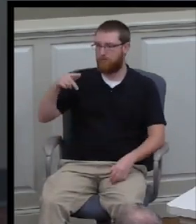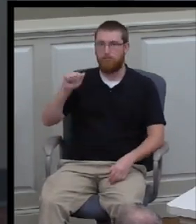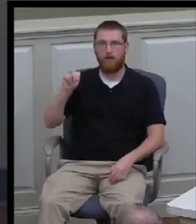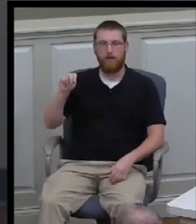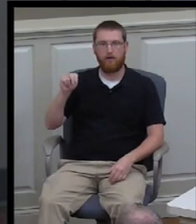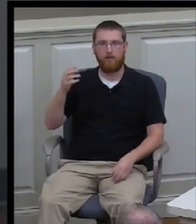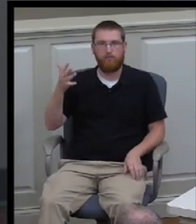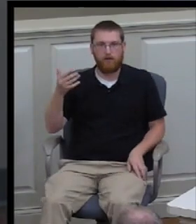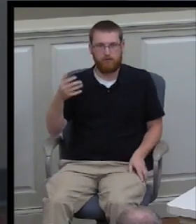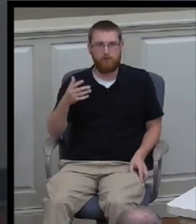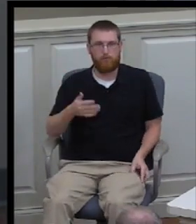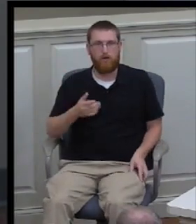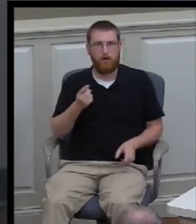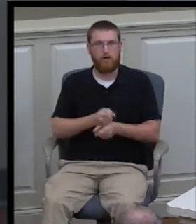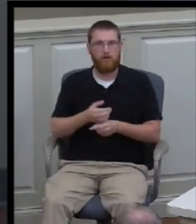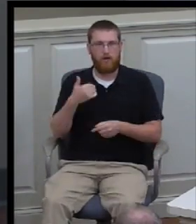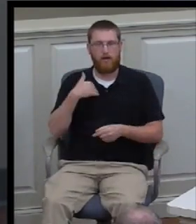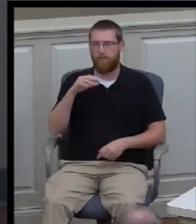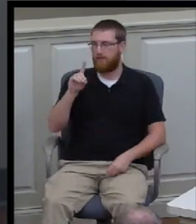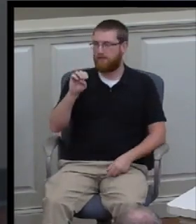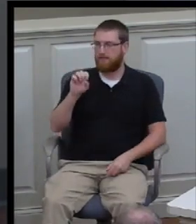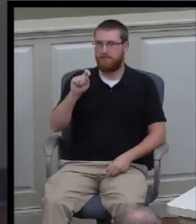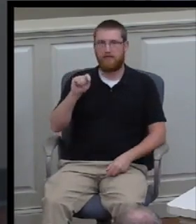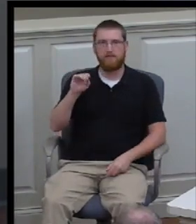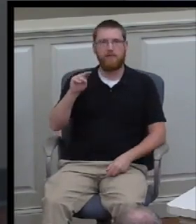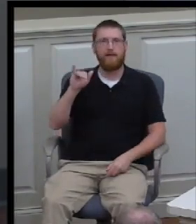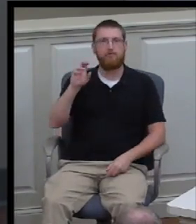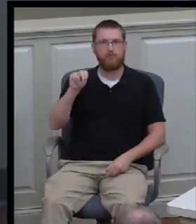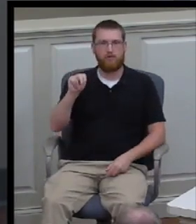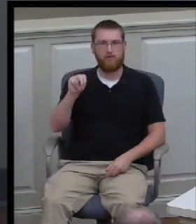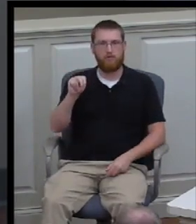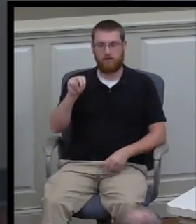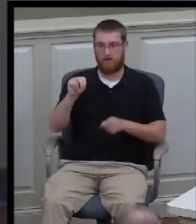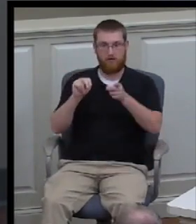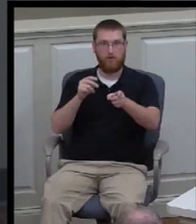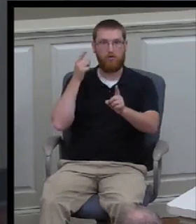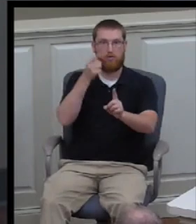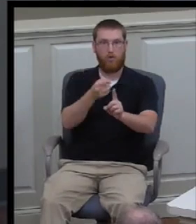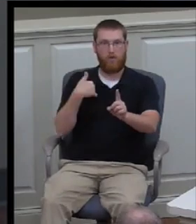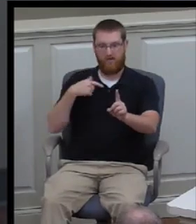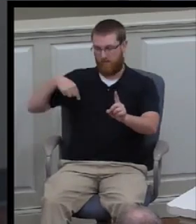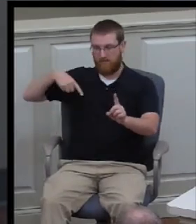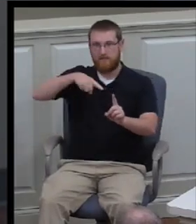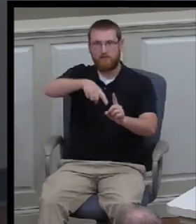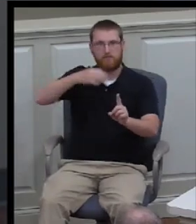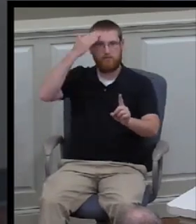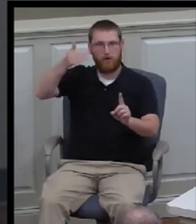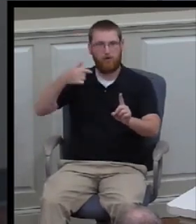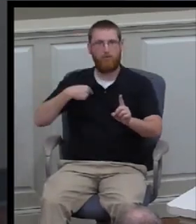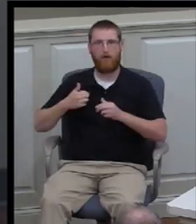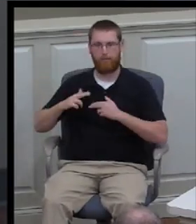completed. You have a destination. Now you have to develop the roadmap to get to that destination. And so